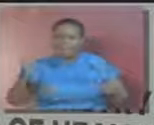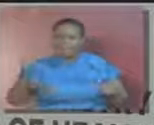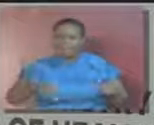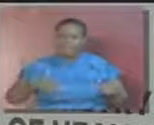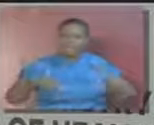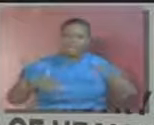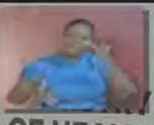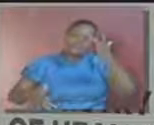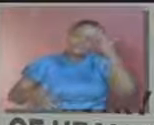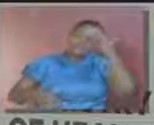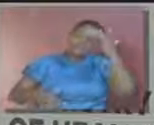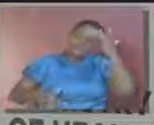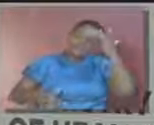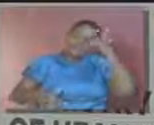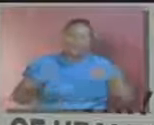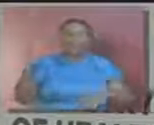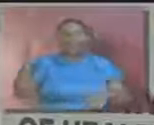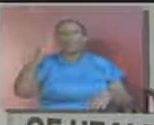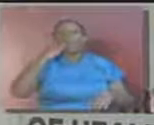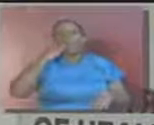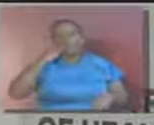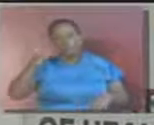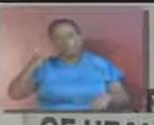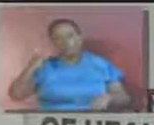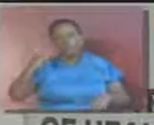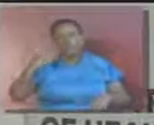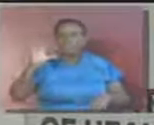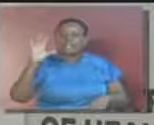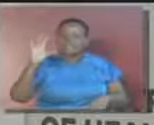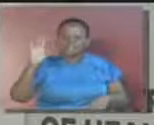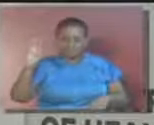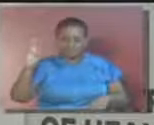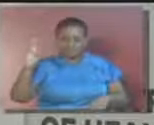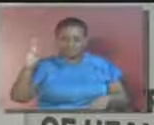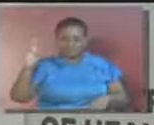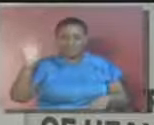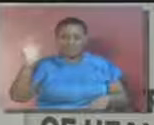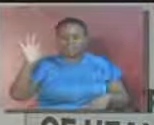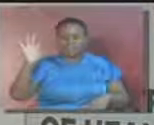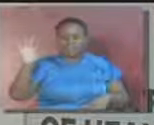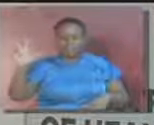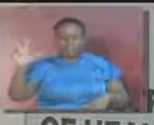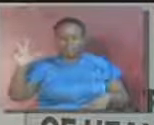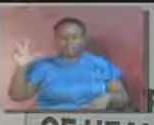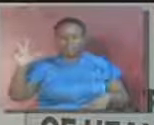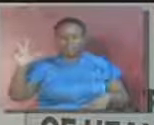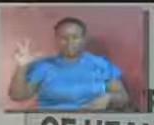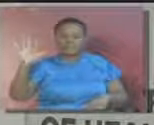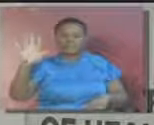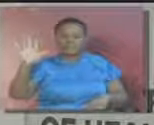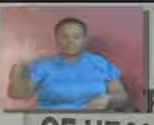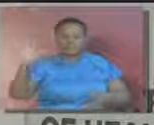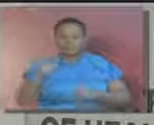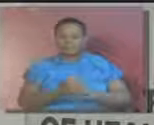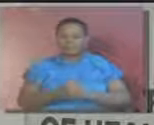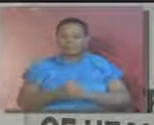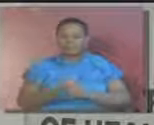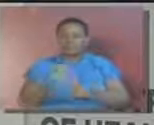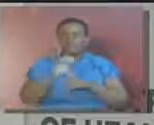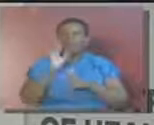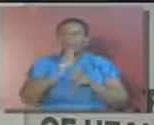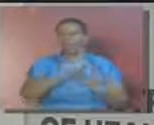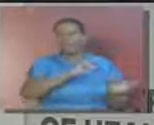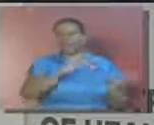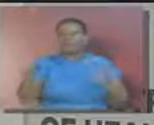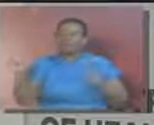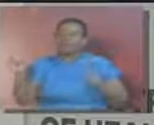877-WELL. That's 9355. Of course, you can also visit your nearest health center or get in touch with your private or